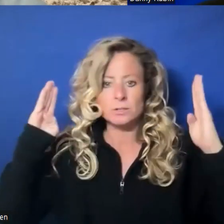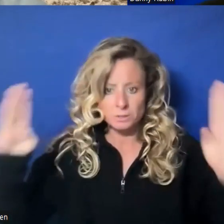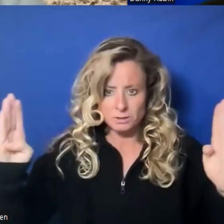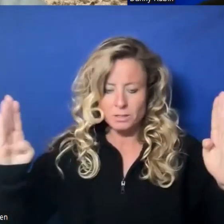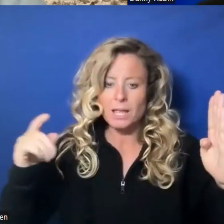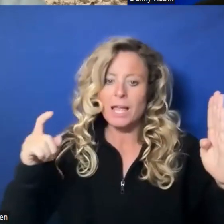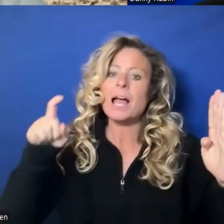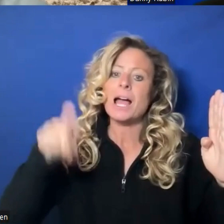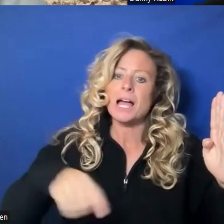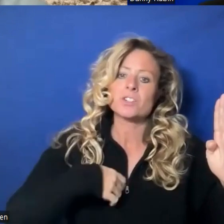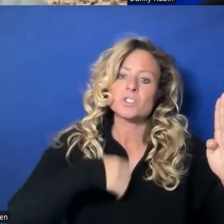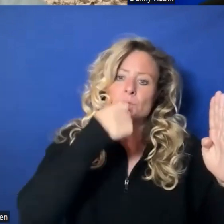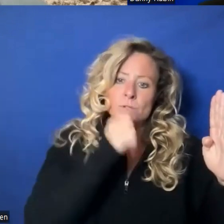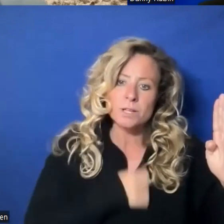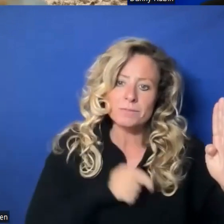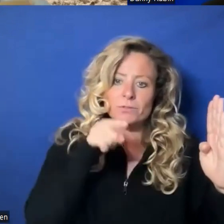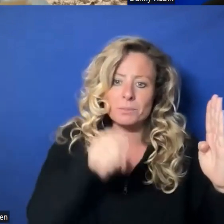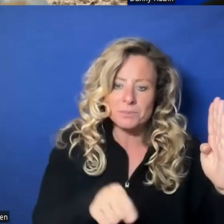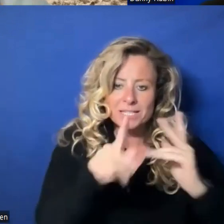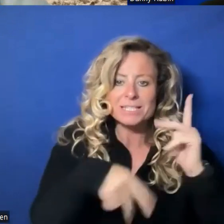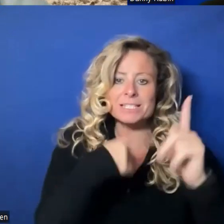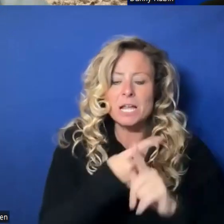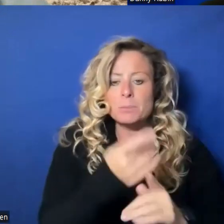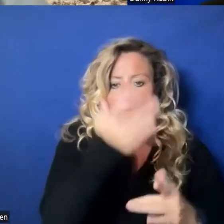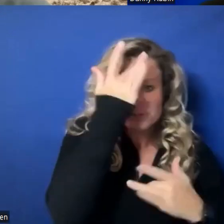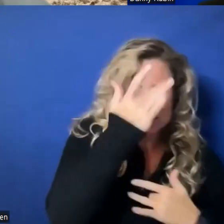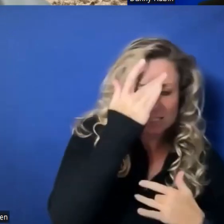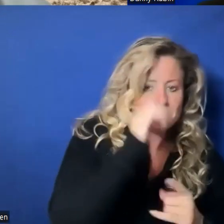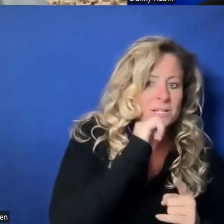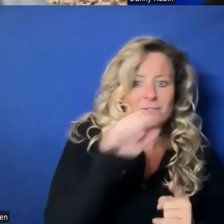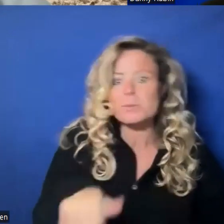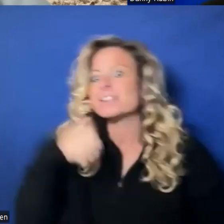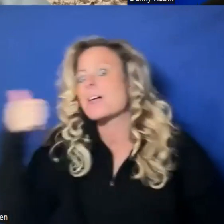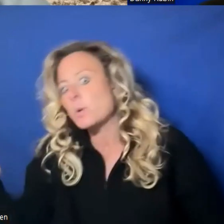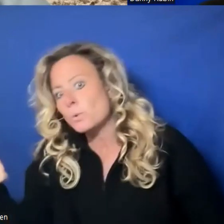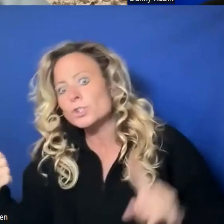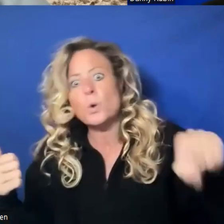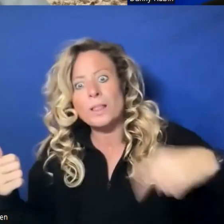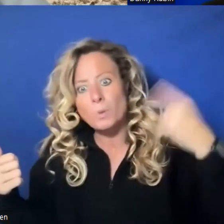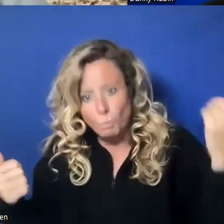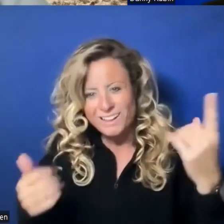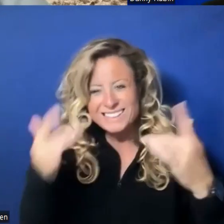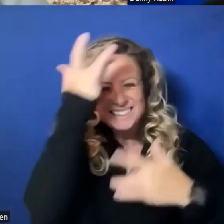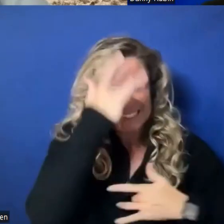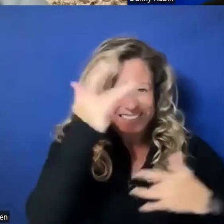suffer from a given disease, but not from another disease, and